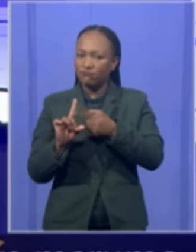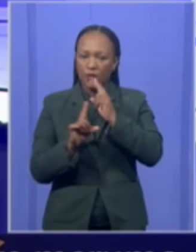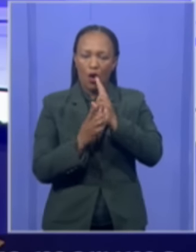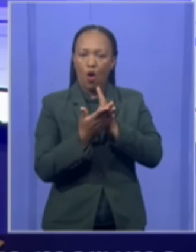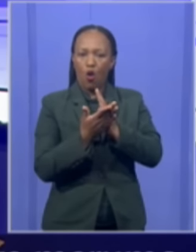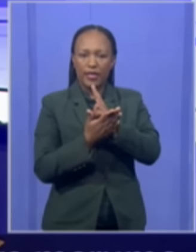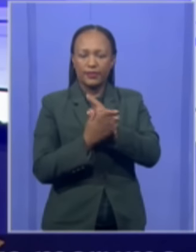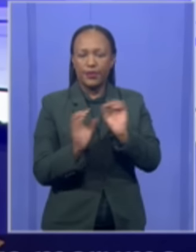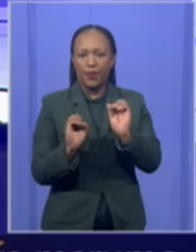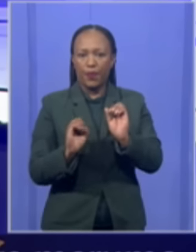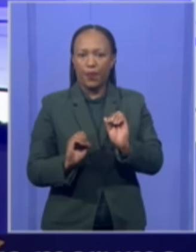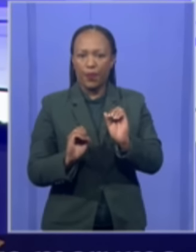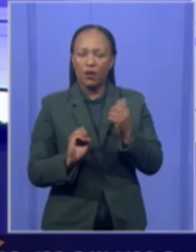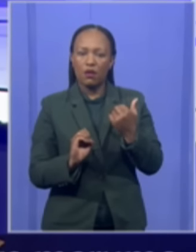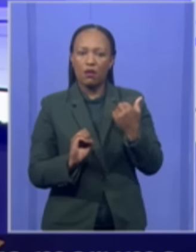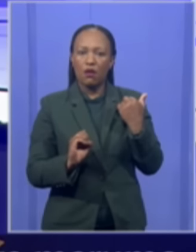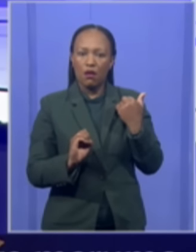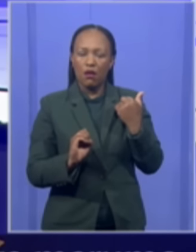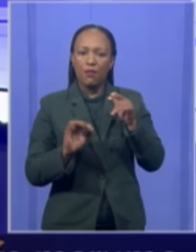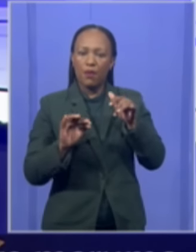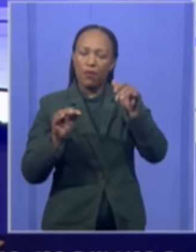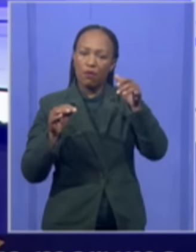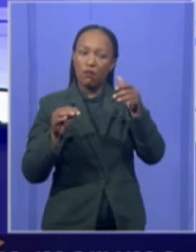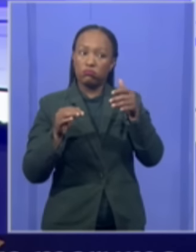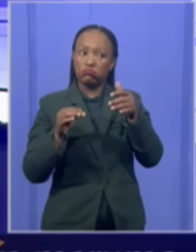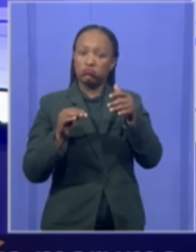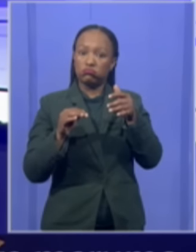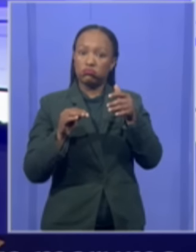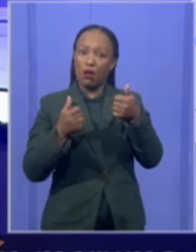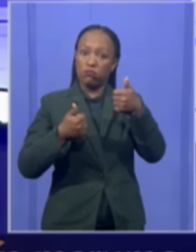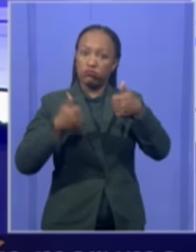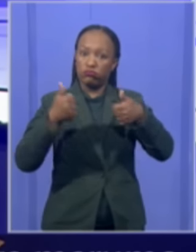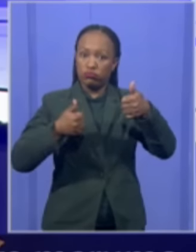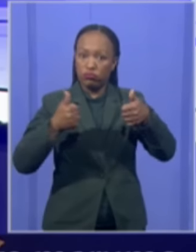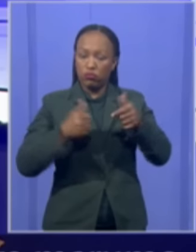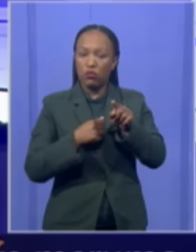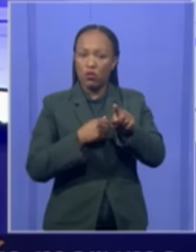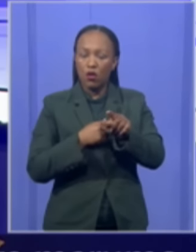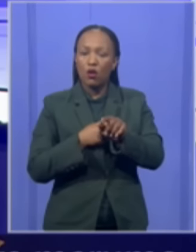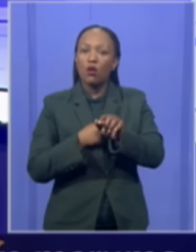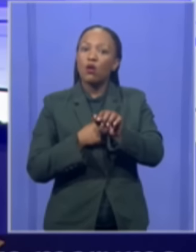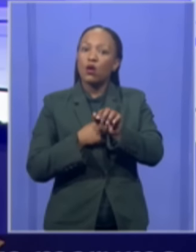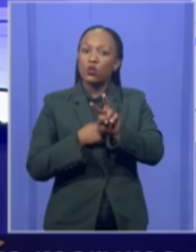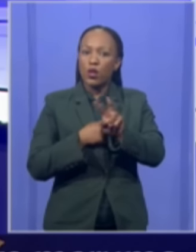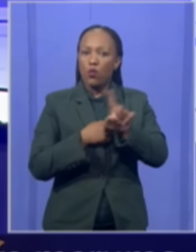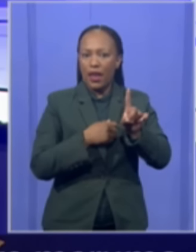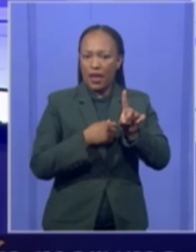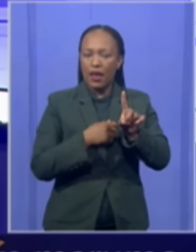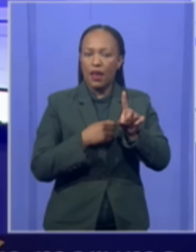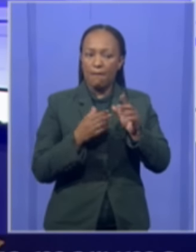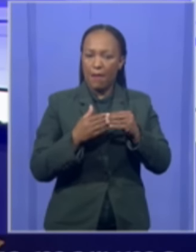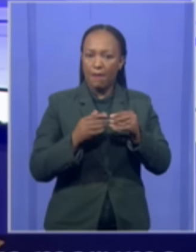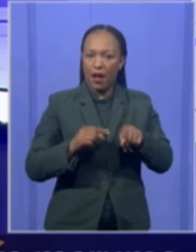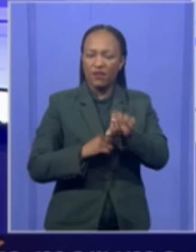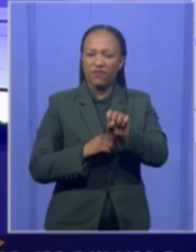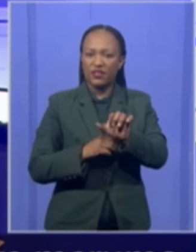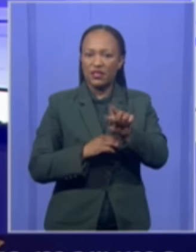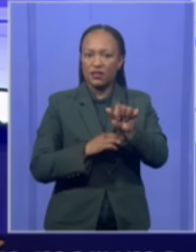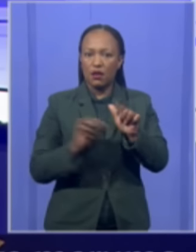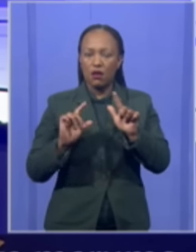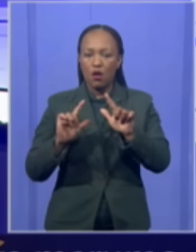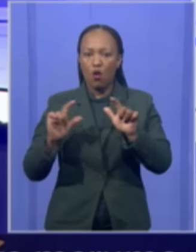ga ditsebi tšeo di ikemego tšeo di šišintšego maina a 21 a maloko ao a tla bago karolo ya poto ya SETA. Komiti e nyaka gore Nkabane